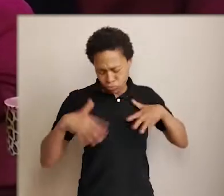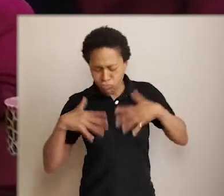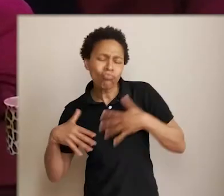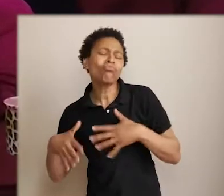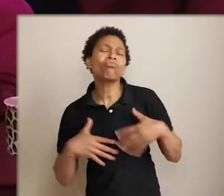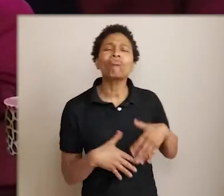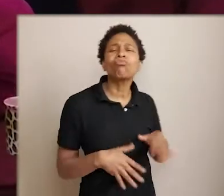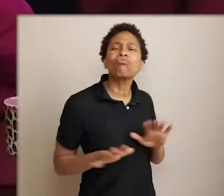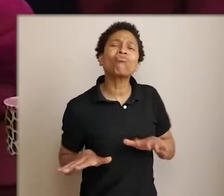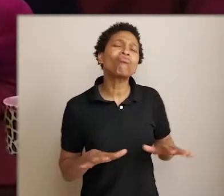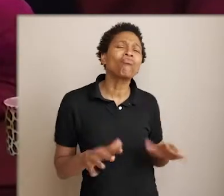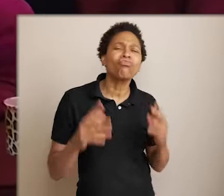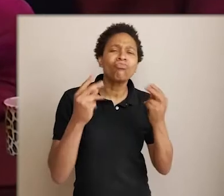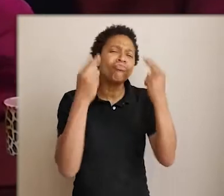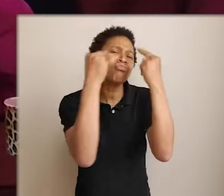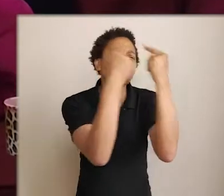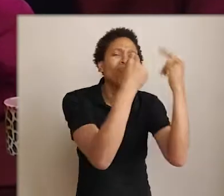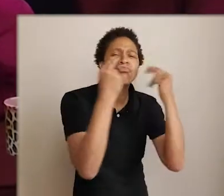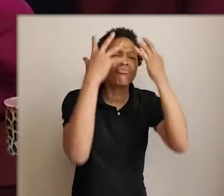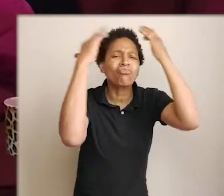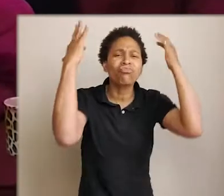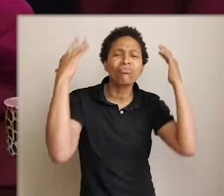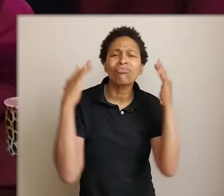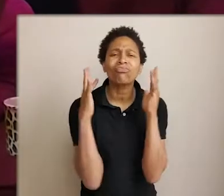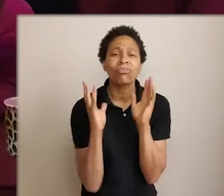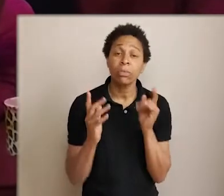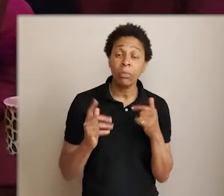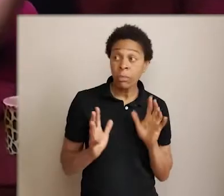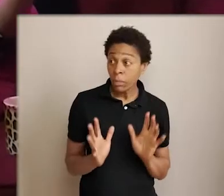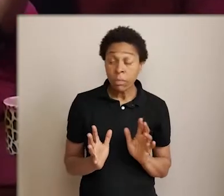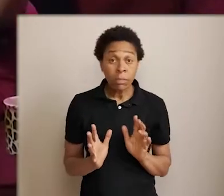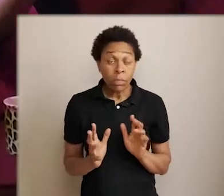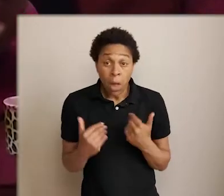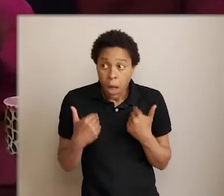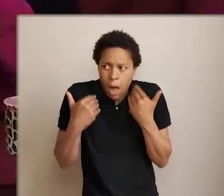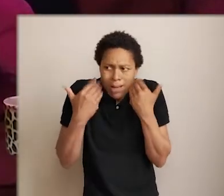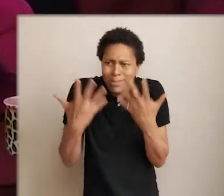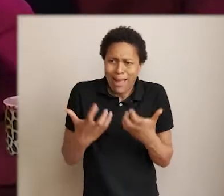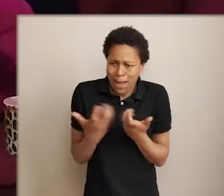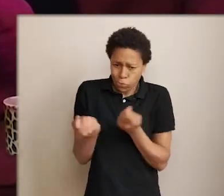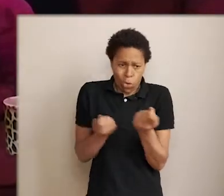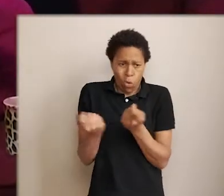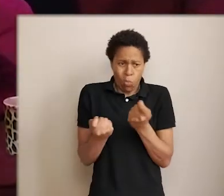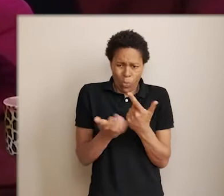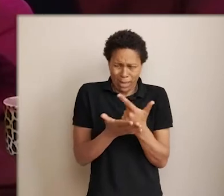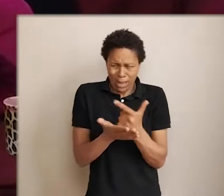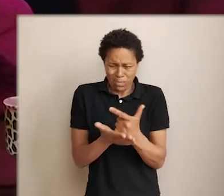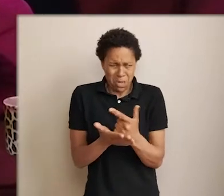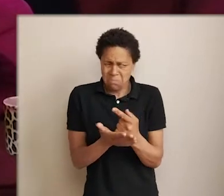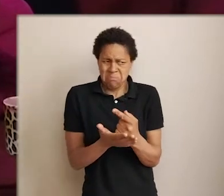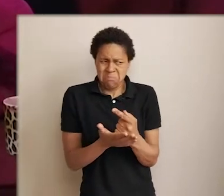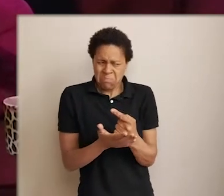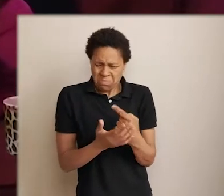clothes and hair, makeup, things like that. And I didn't know how to deal with this because my